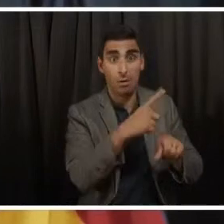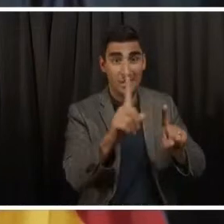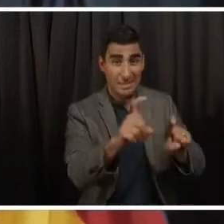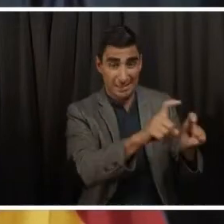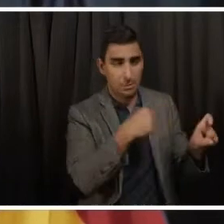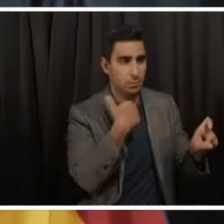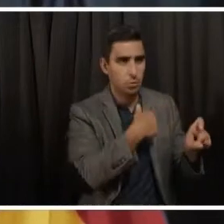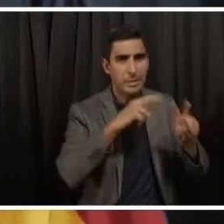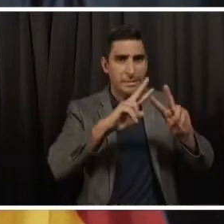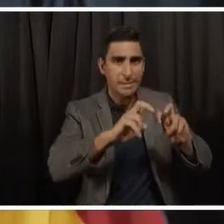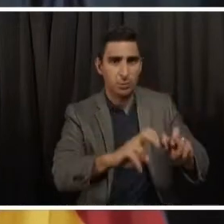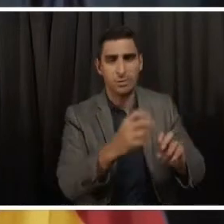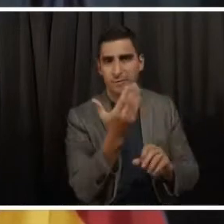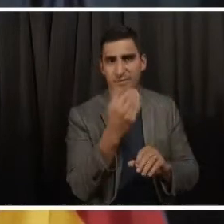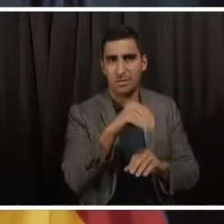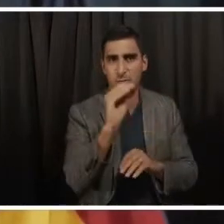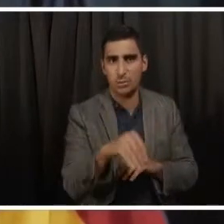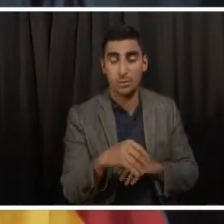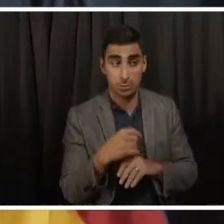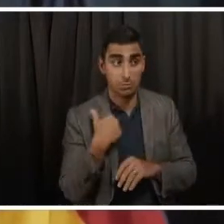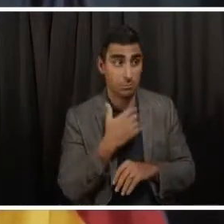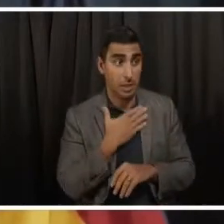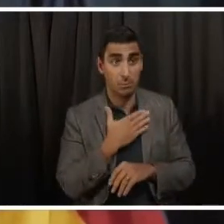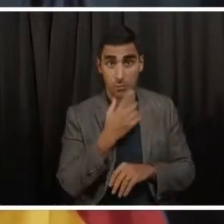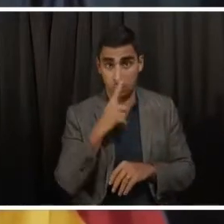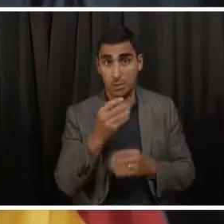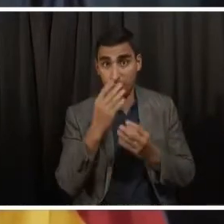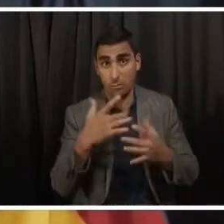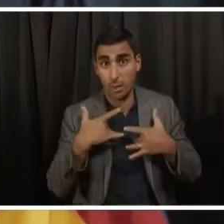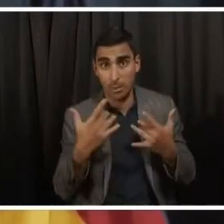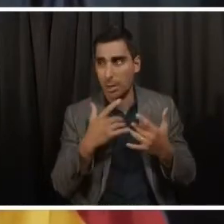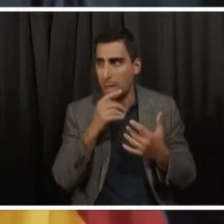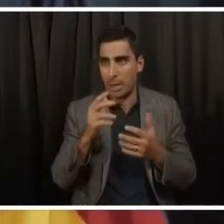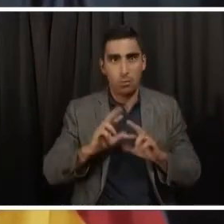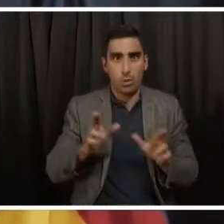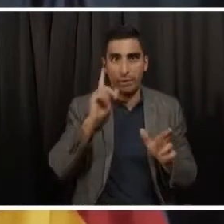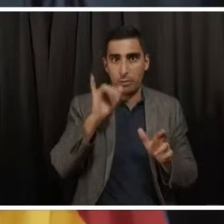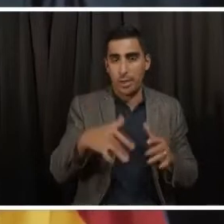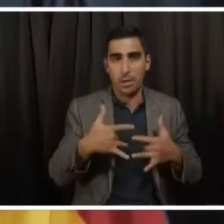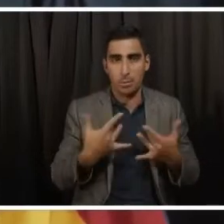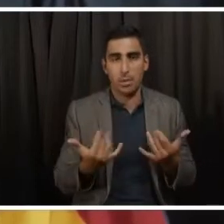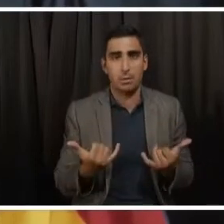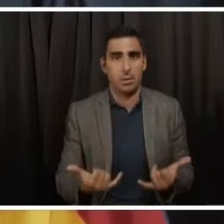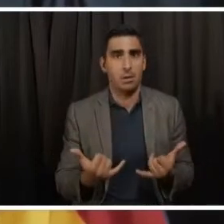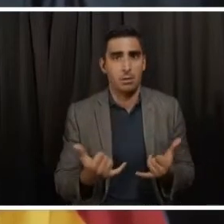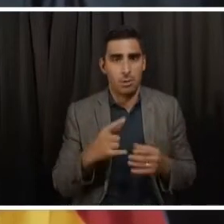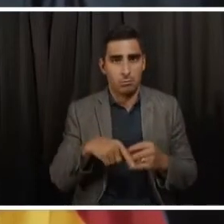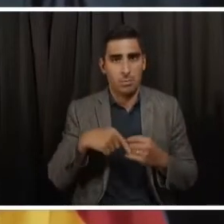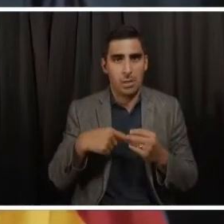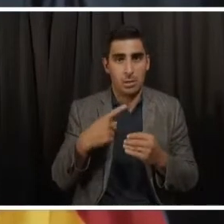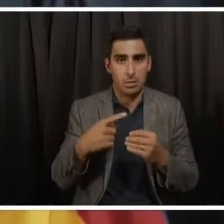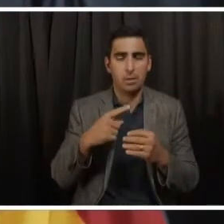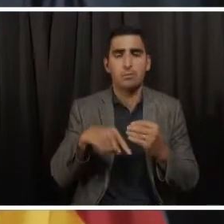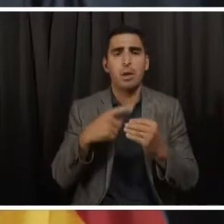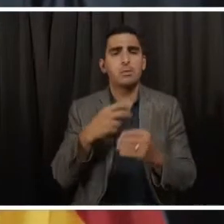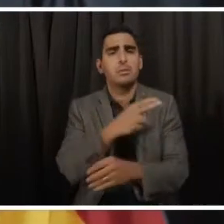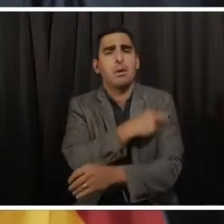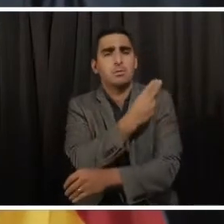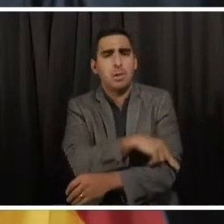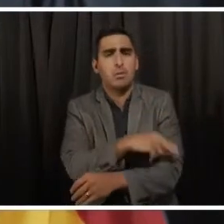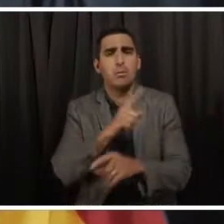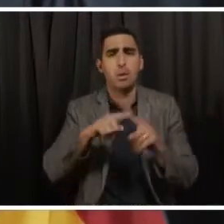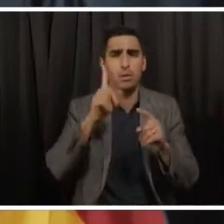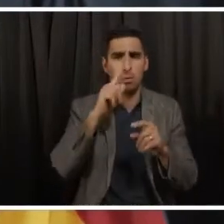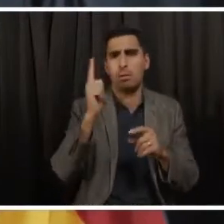done. Happy to get you an update on that. I didn't come with it here today on the hospital piece, but we will provide you with